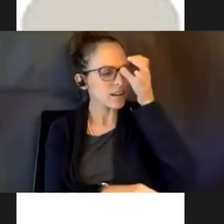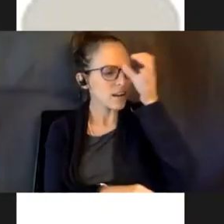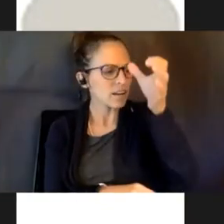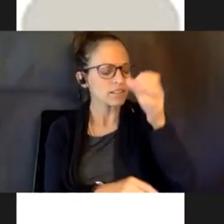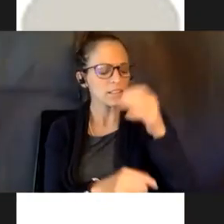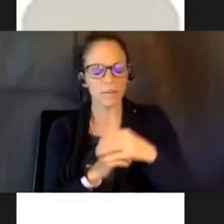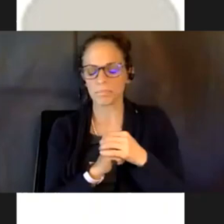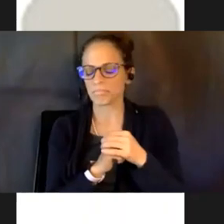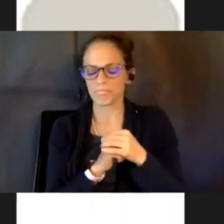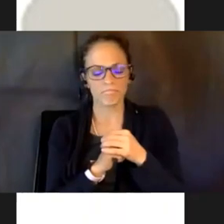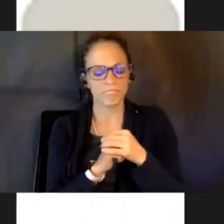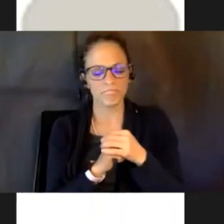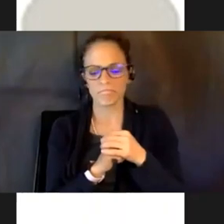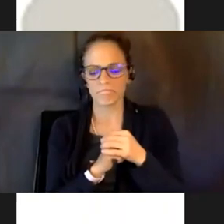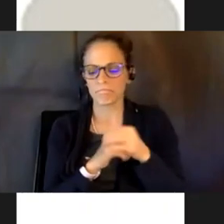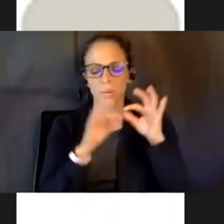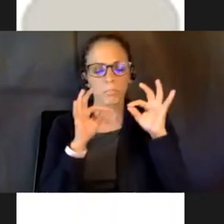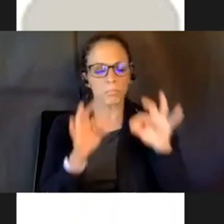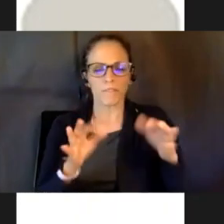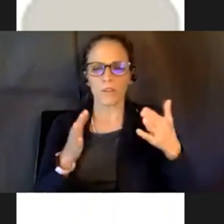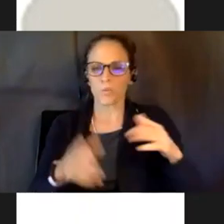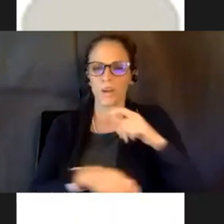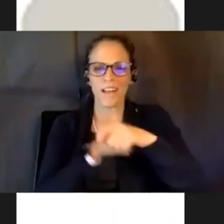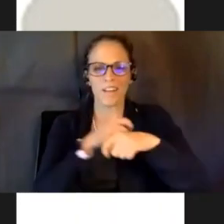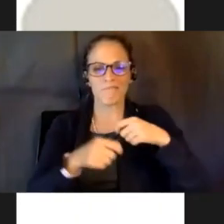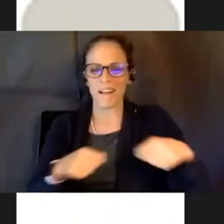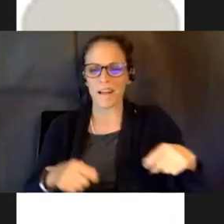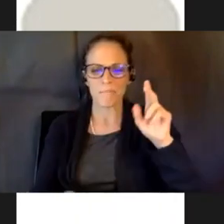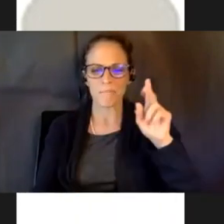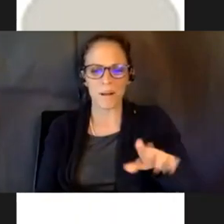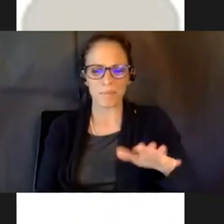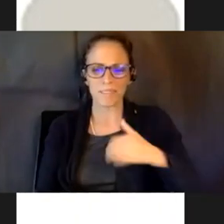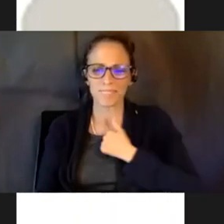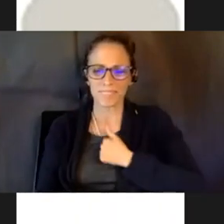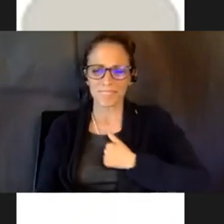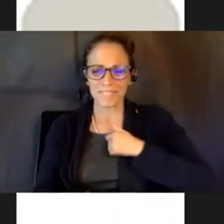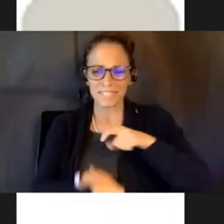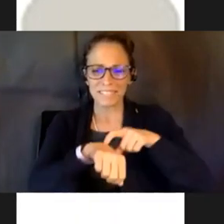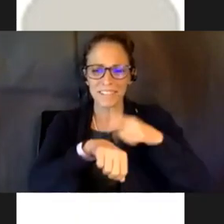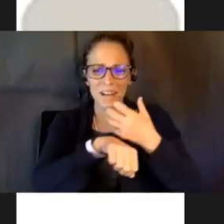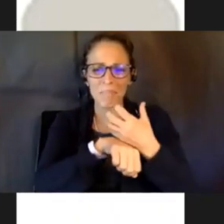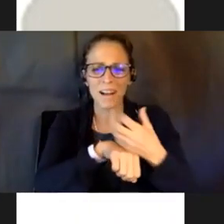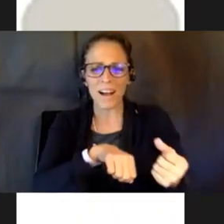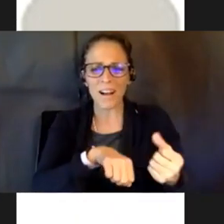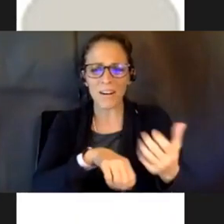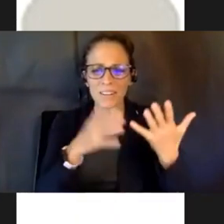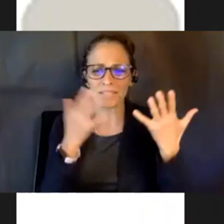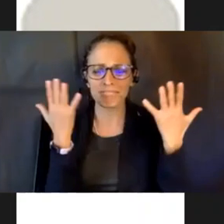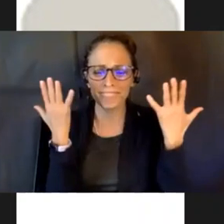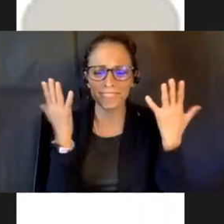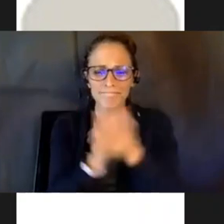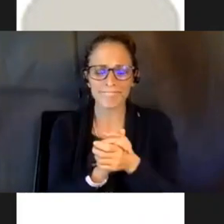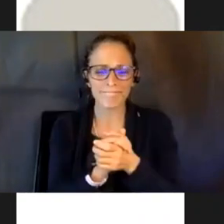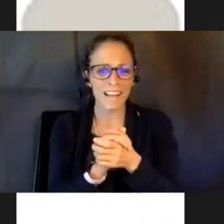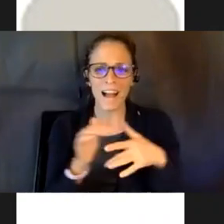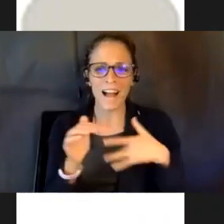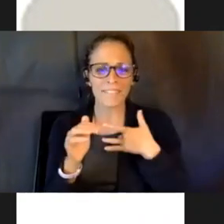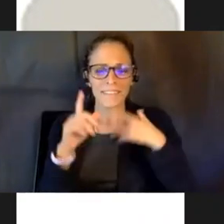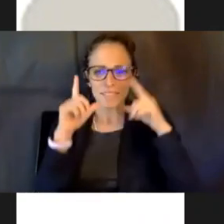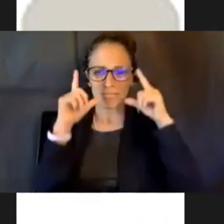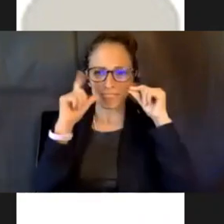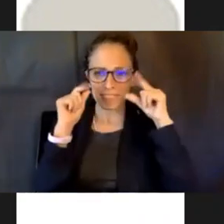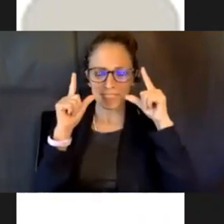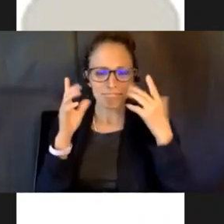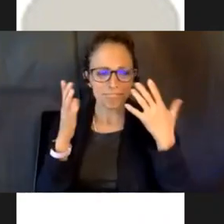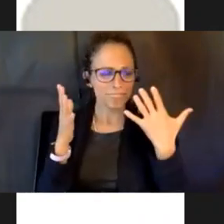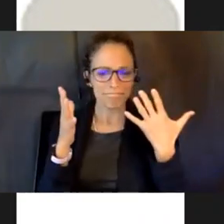this conversation has to end. But we are unfortunately at 3:15, and I don't know where the time went, because I have